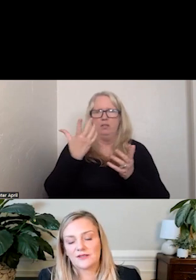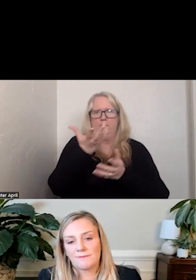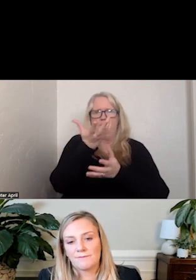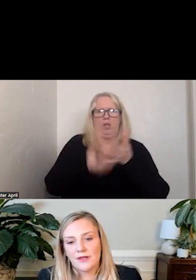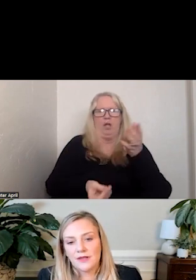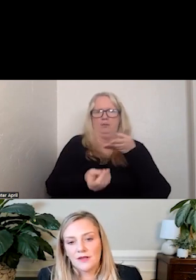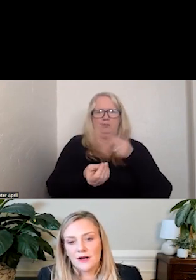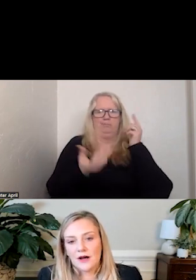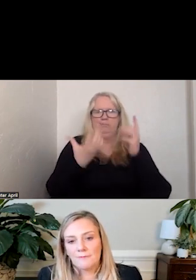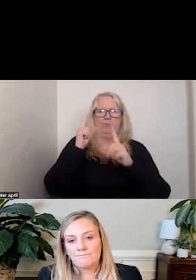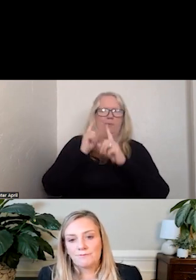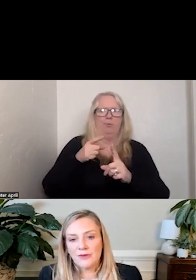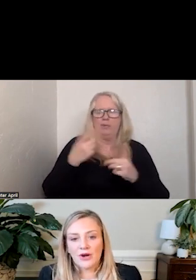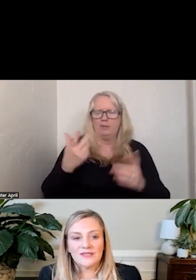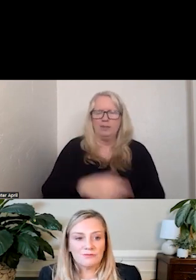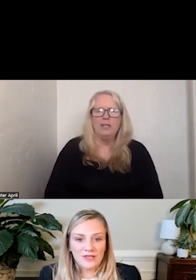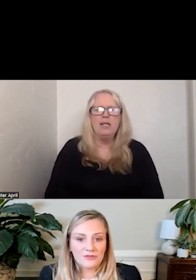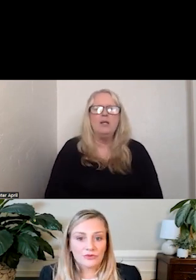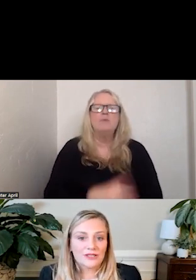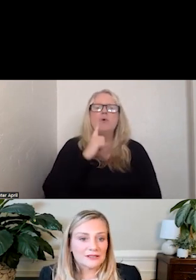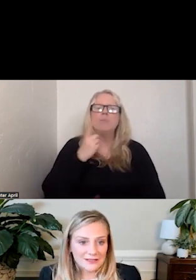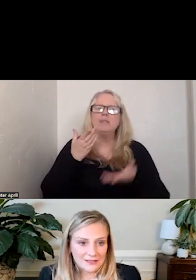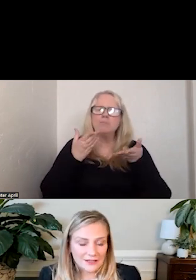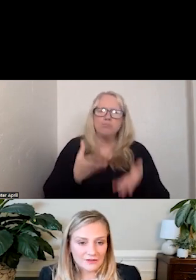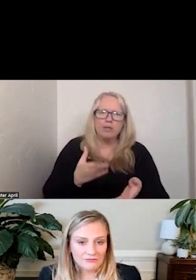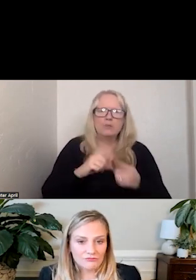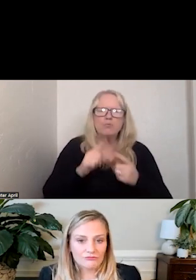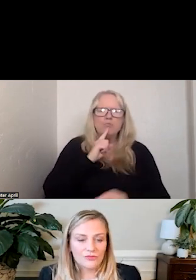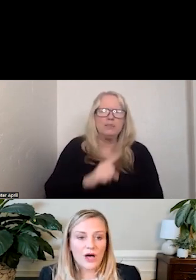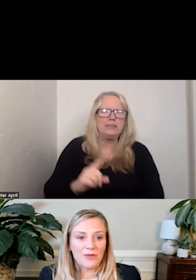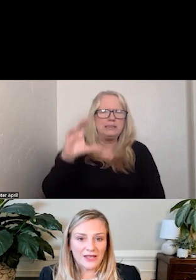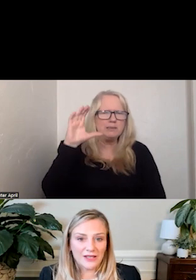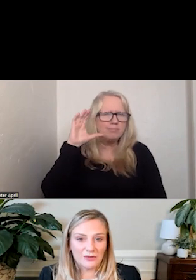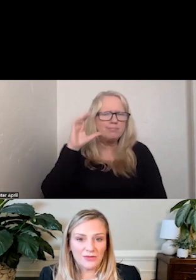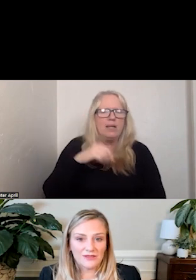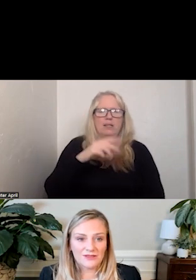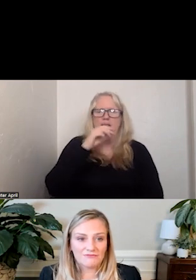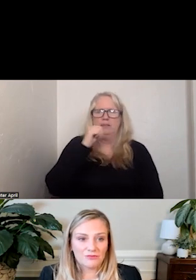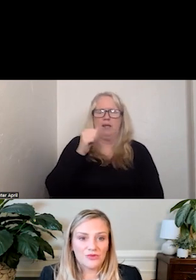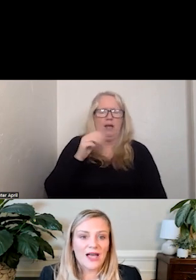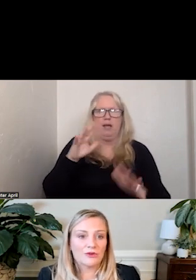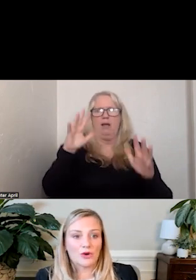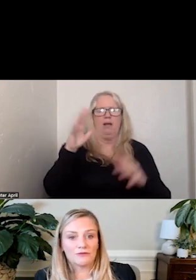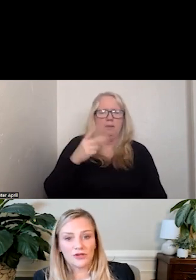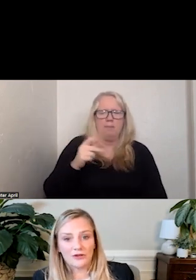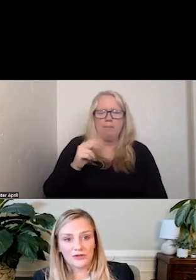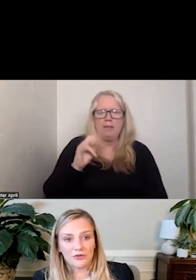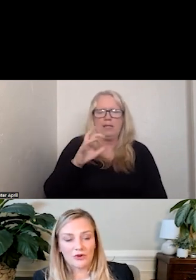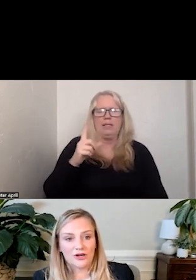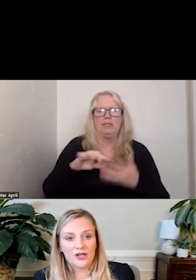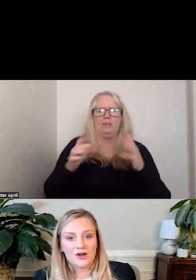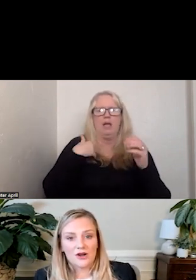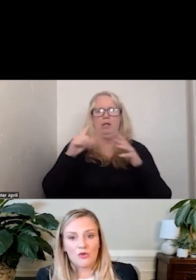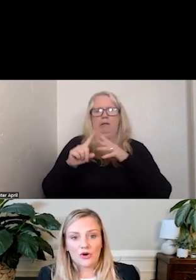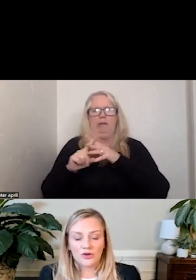saying is. Being present means really listening. Not panicking means not having one foot out the